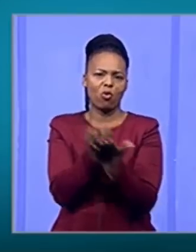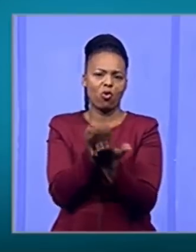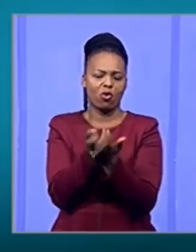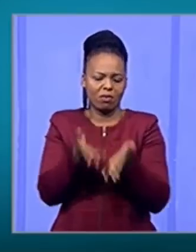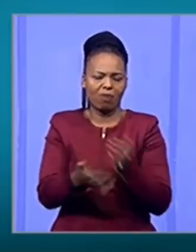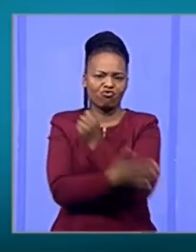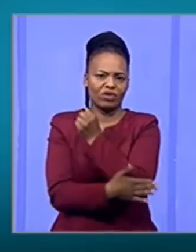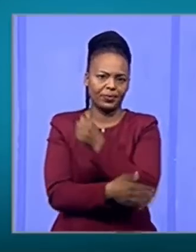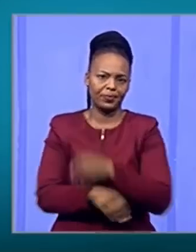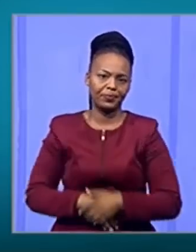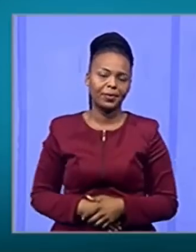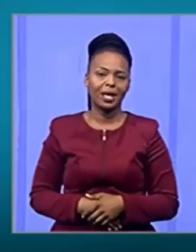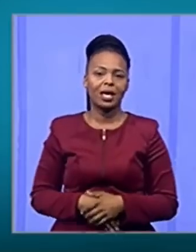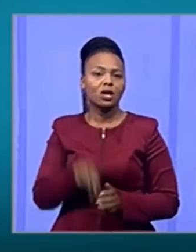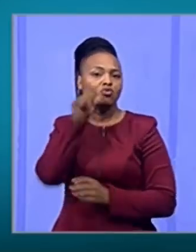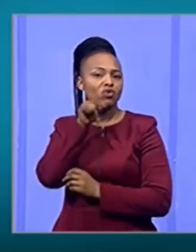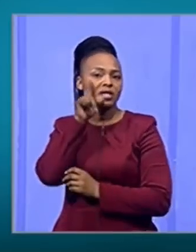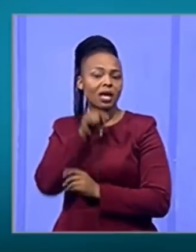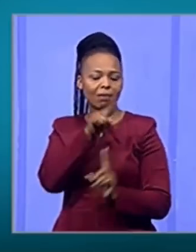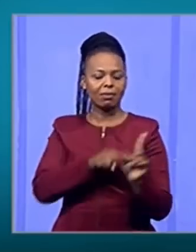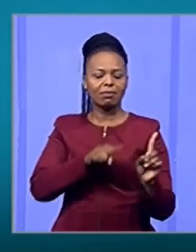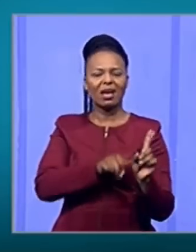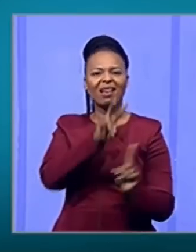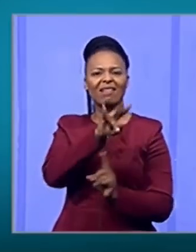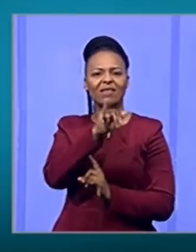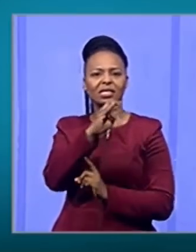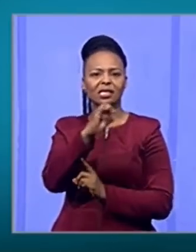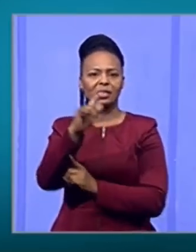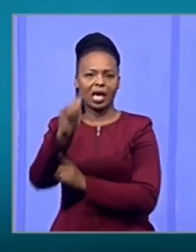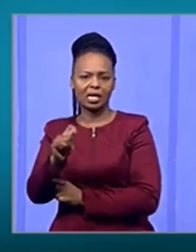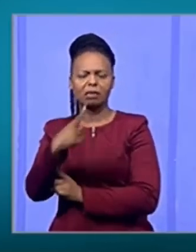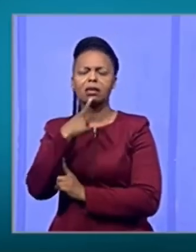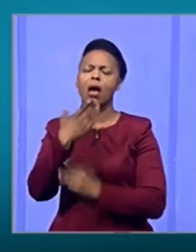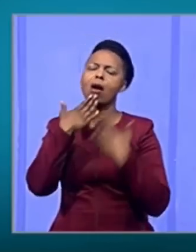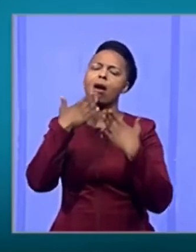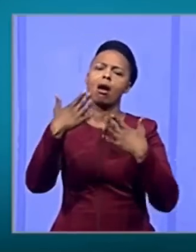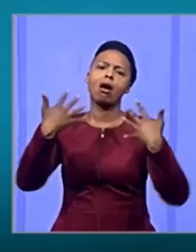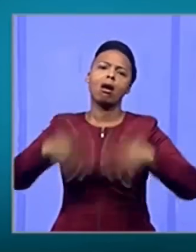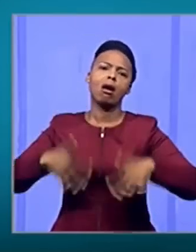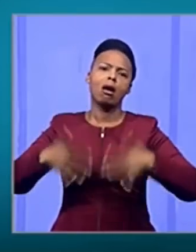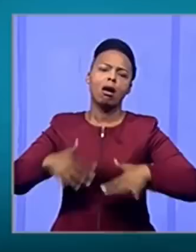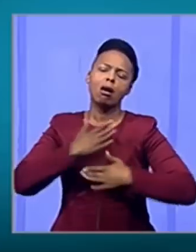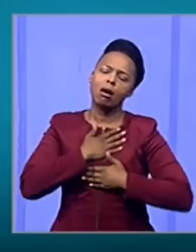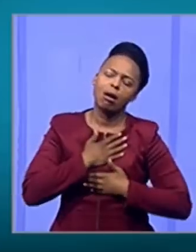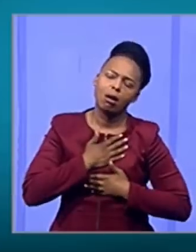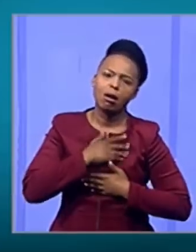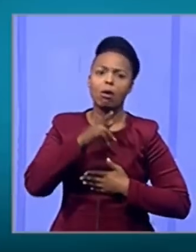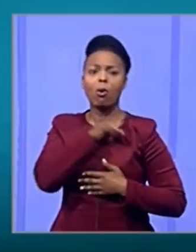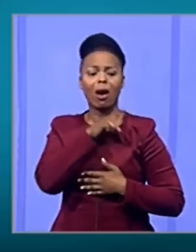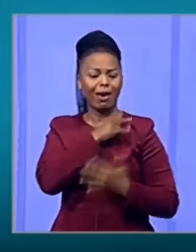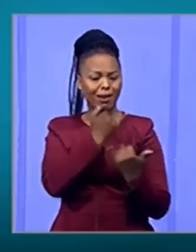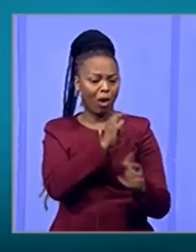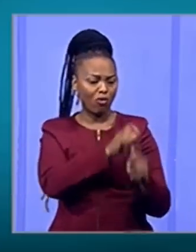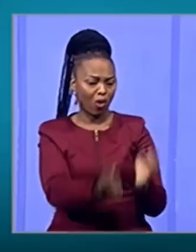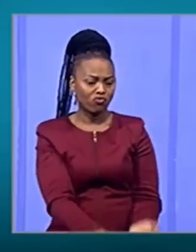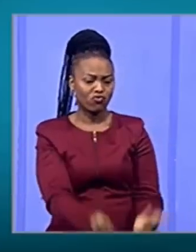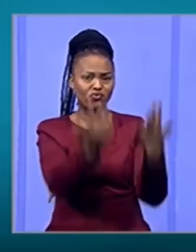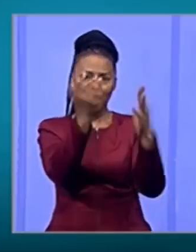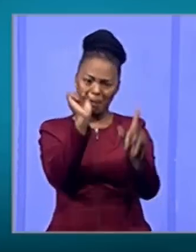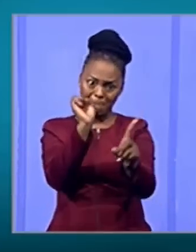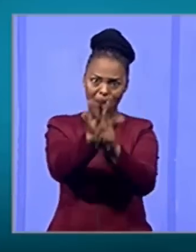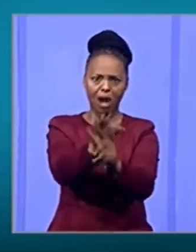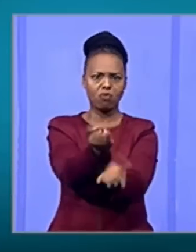Ge le letlakaleng la Twitter Vincent Makobe o re re a leboga ka gore go tšhumiwa ga dilori go be go tlo ama